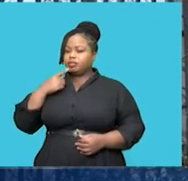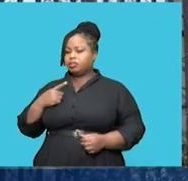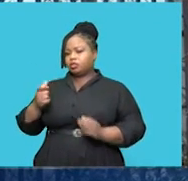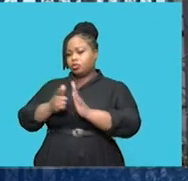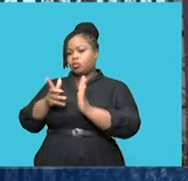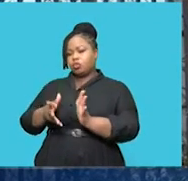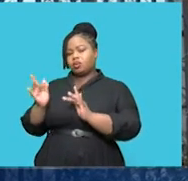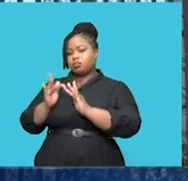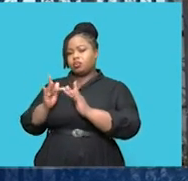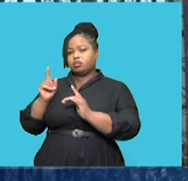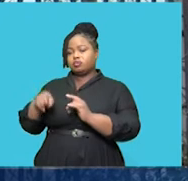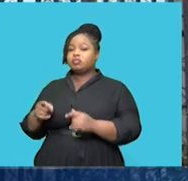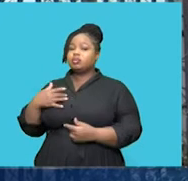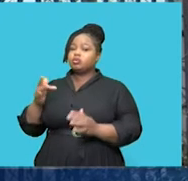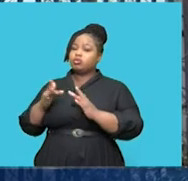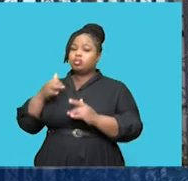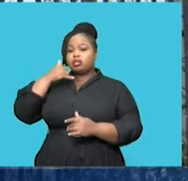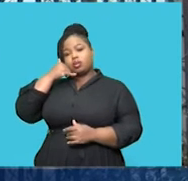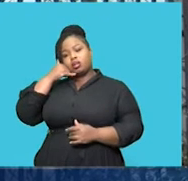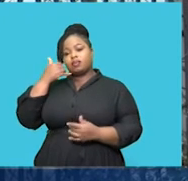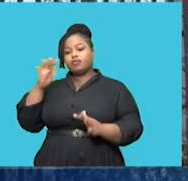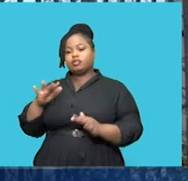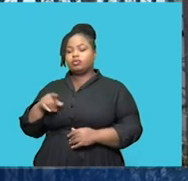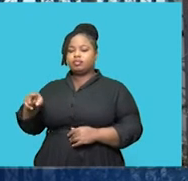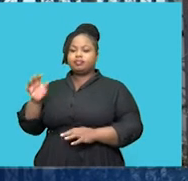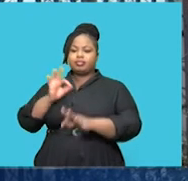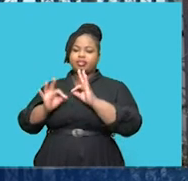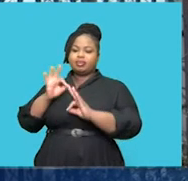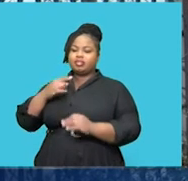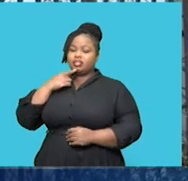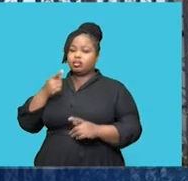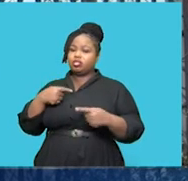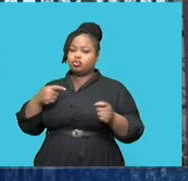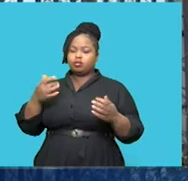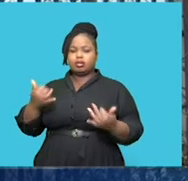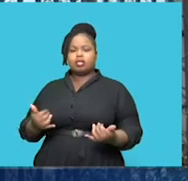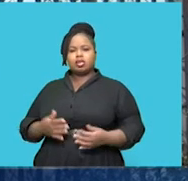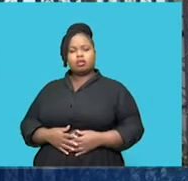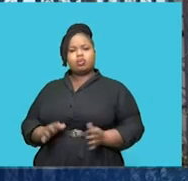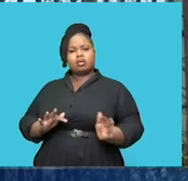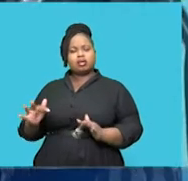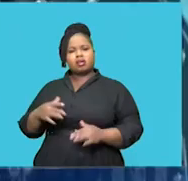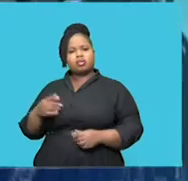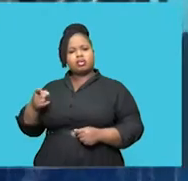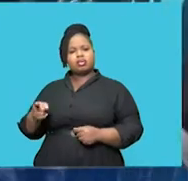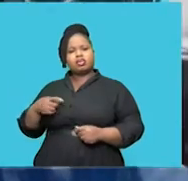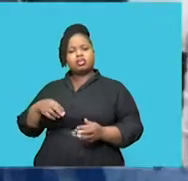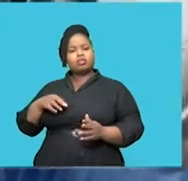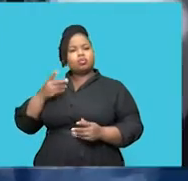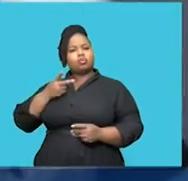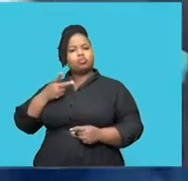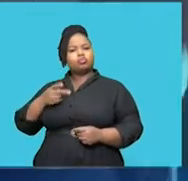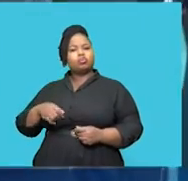layo nesiqhakamshelene nalo ngomnxeba. Lichaza ukuba levenkile izithatha njani na ezizityholo kwaye